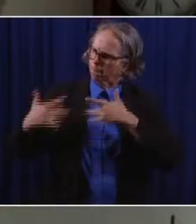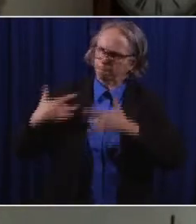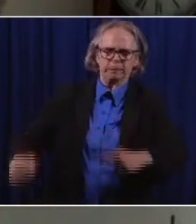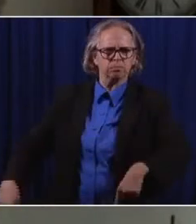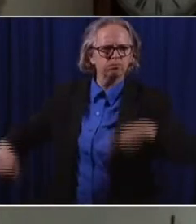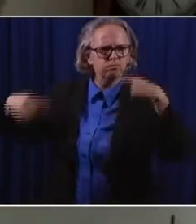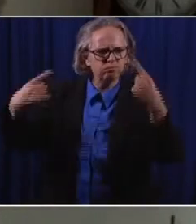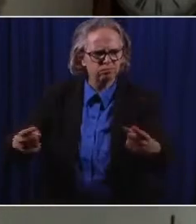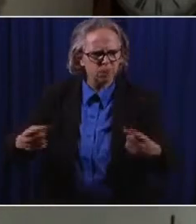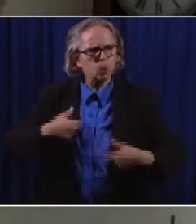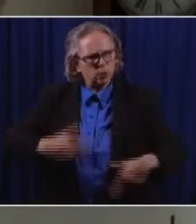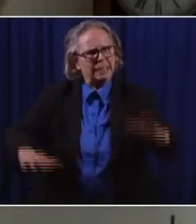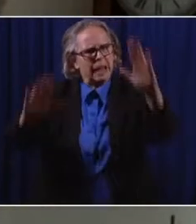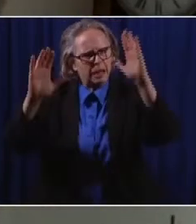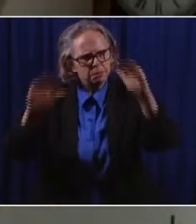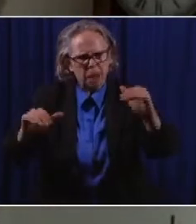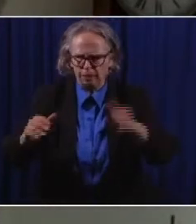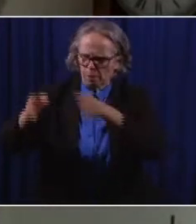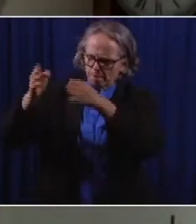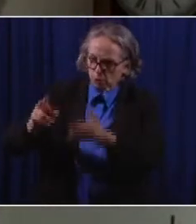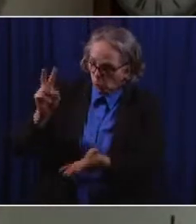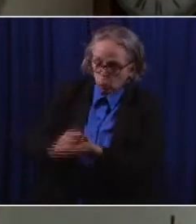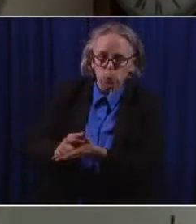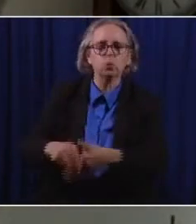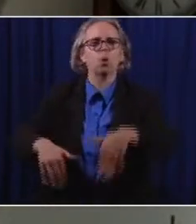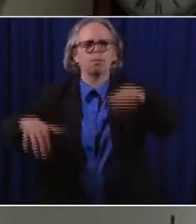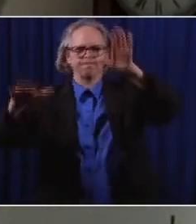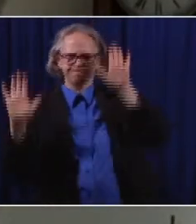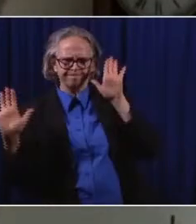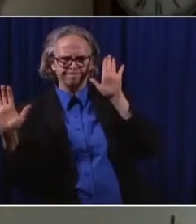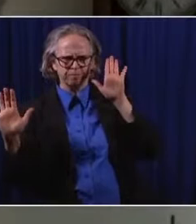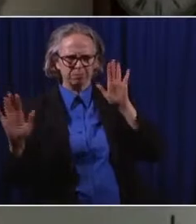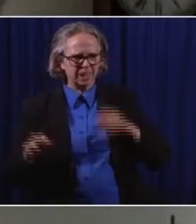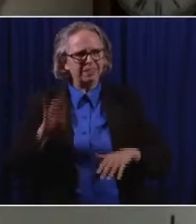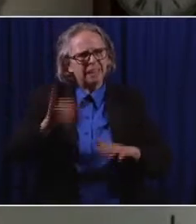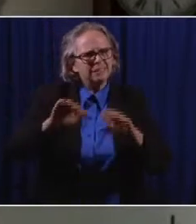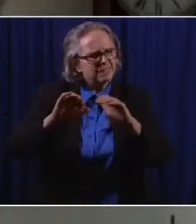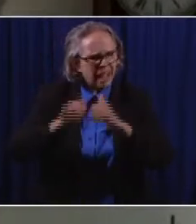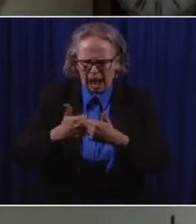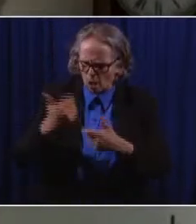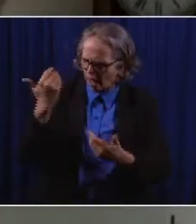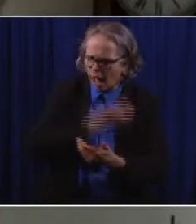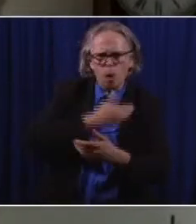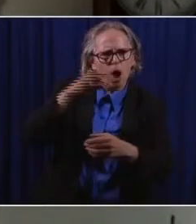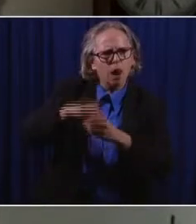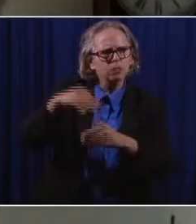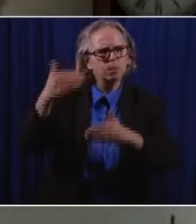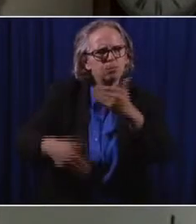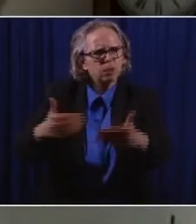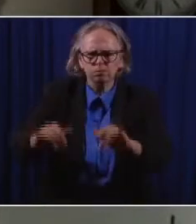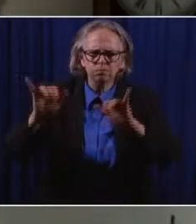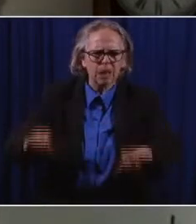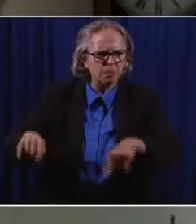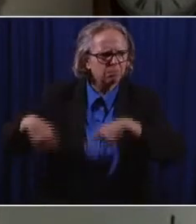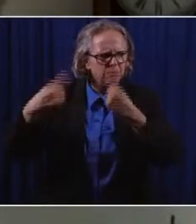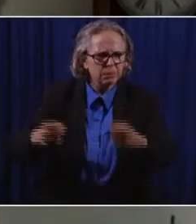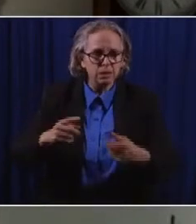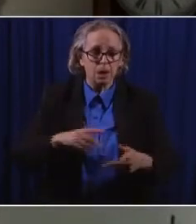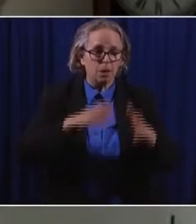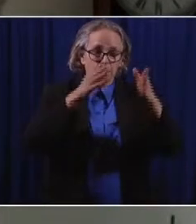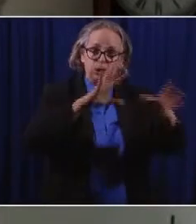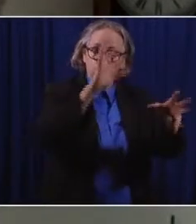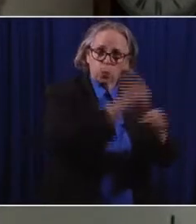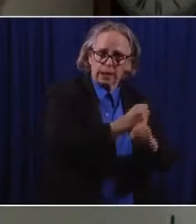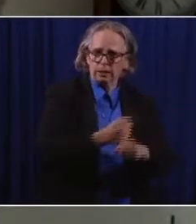expect. And that's the name of the game. When you get in the game, you know that you may lose someday. You may lose in a presidential election